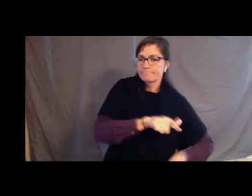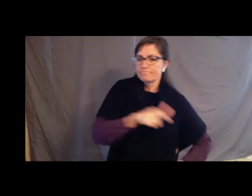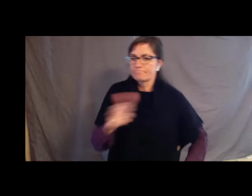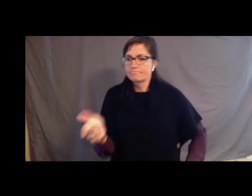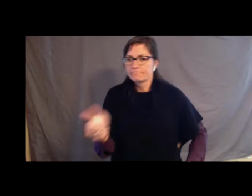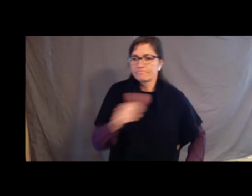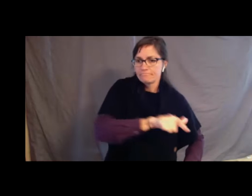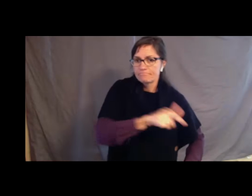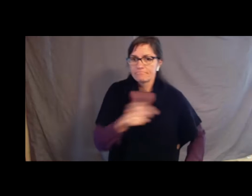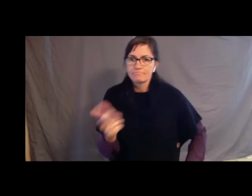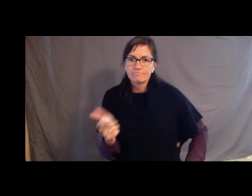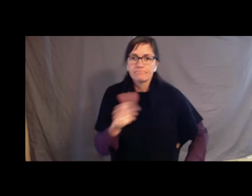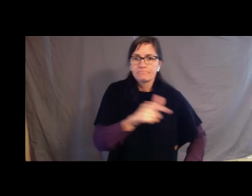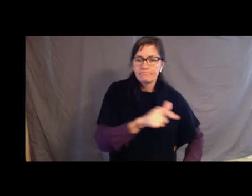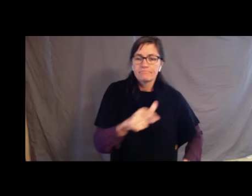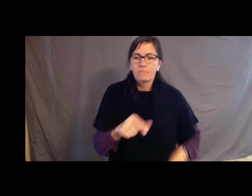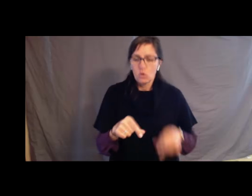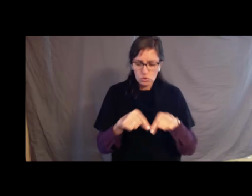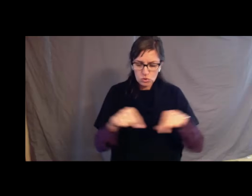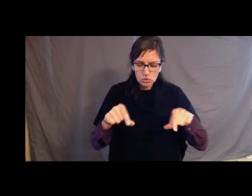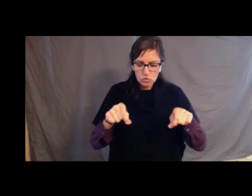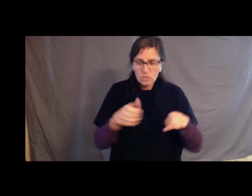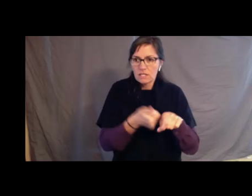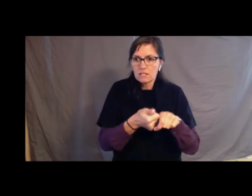refreshable Braille device.